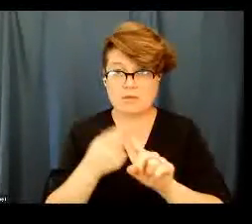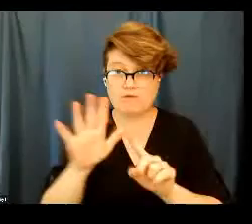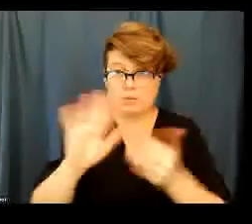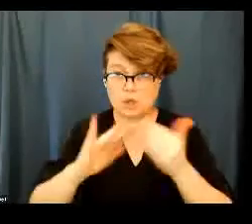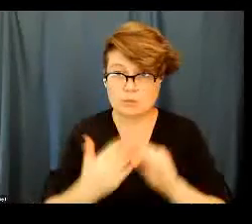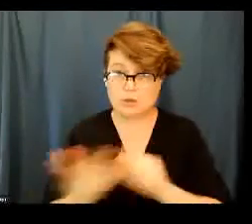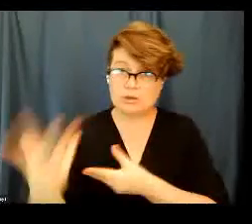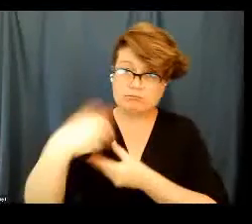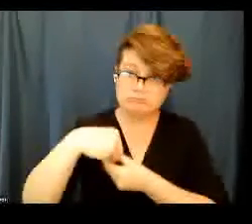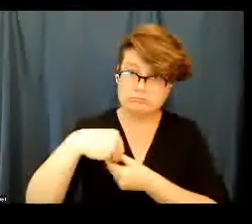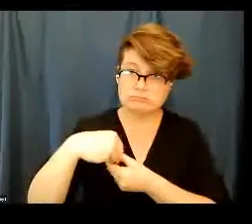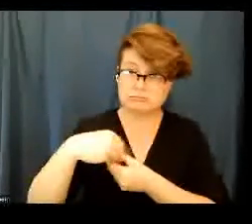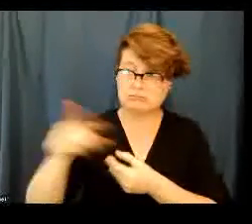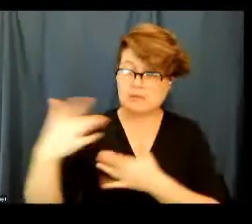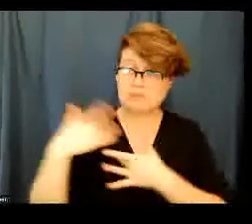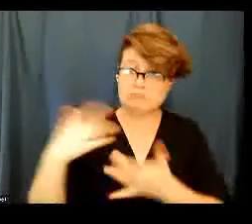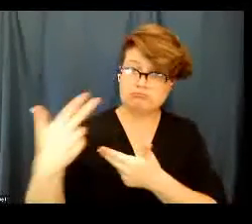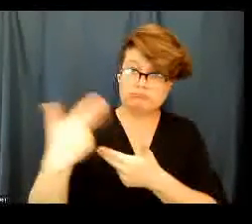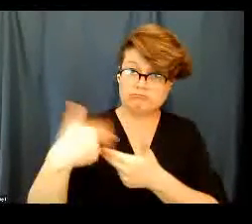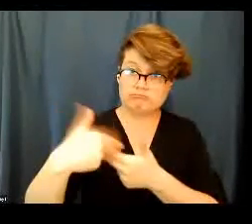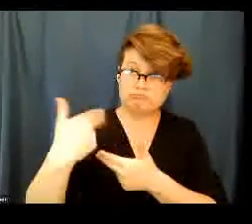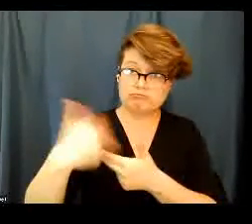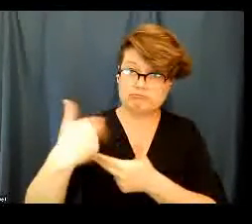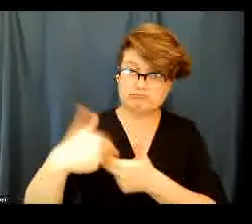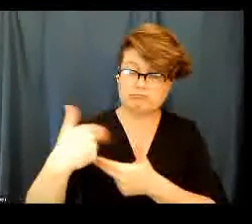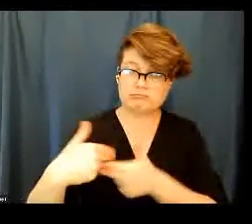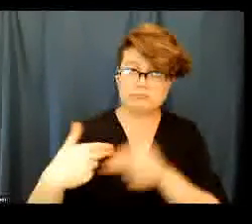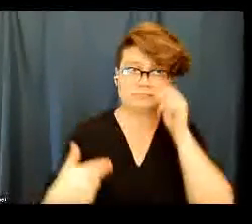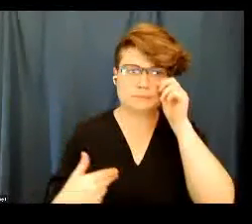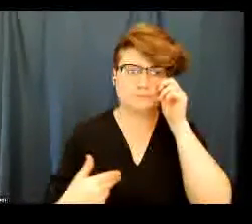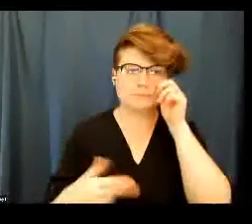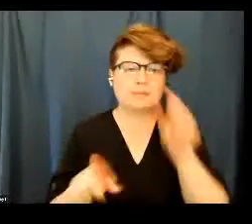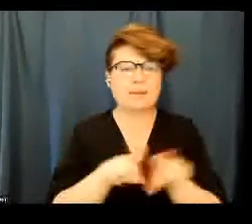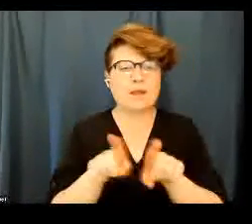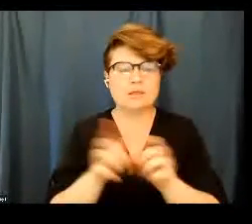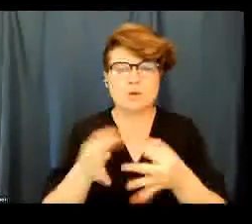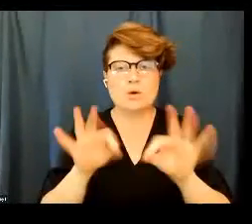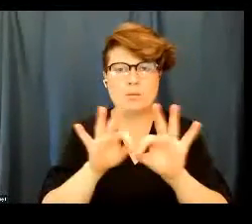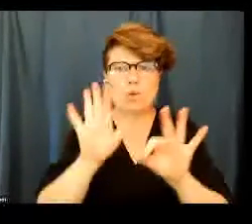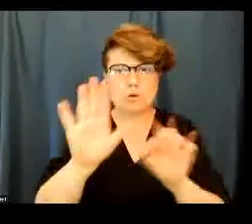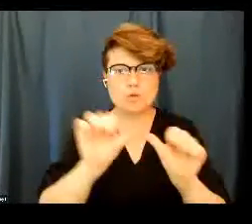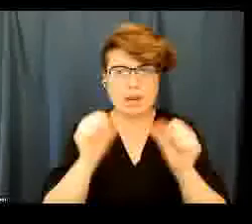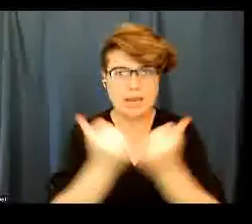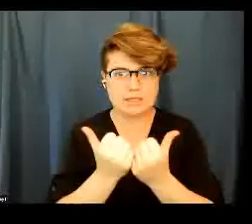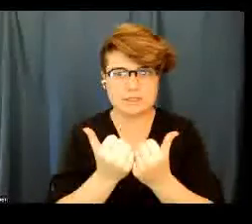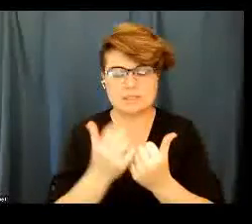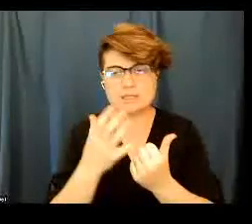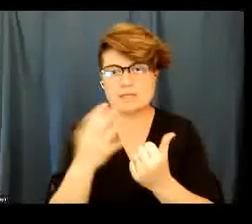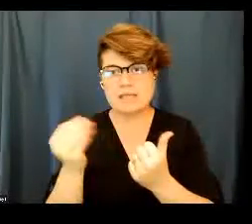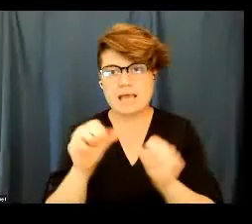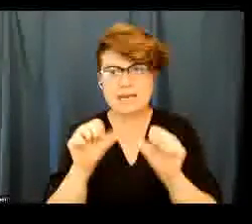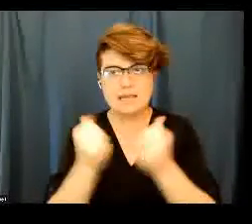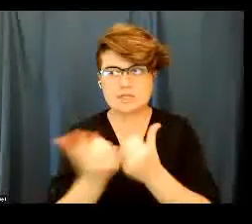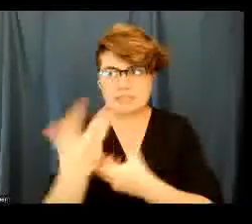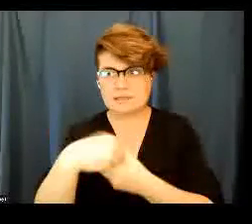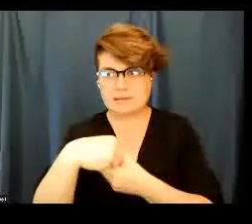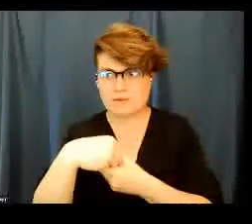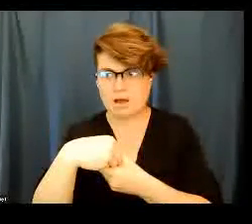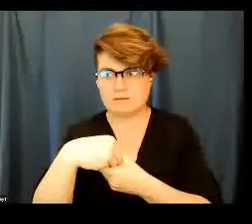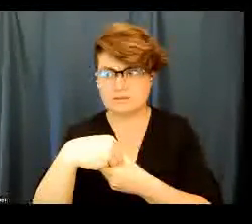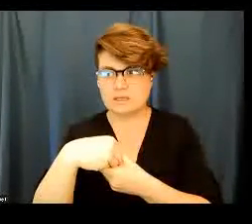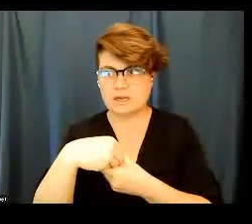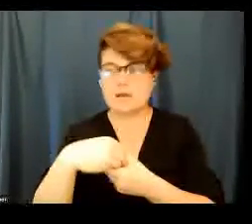participation? It's also really important to make sure the agencies involved have buy-in from their